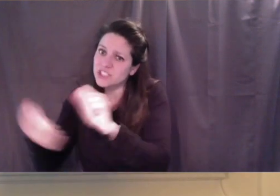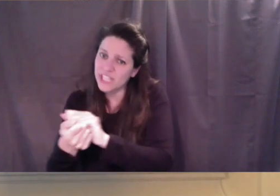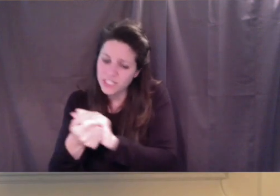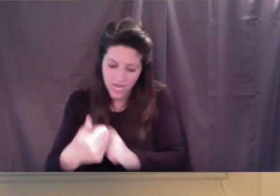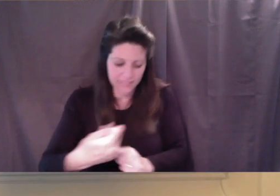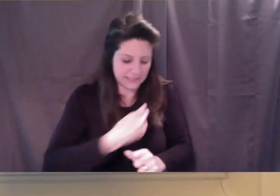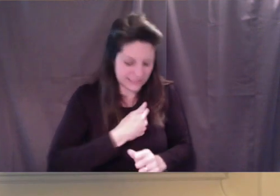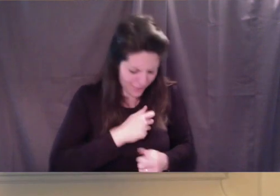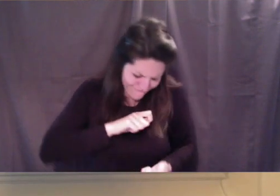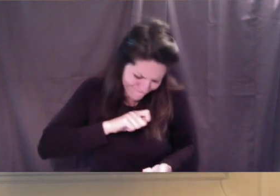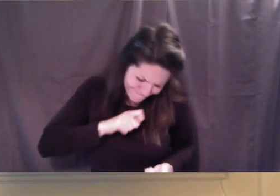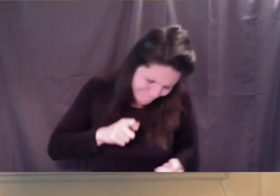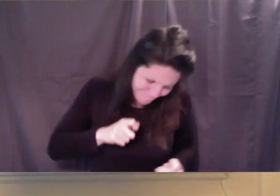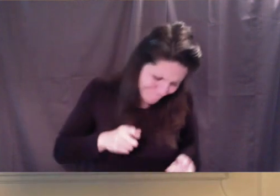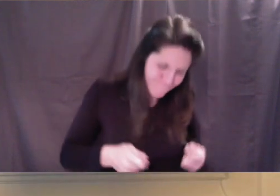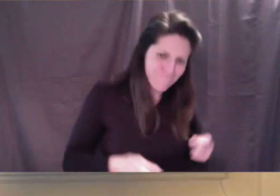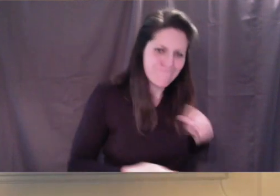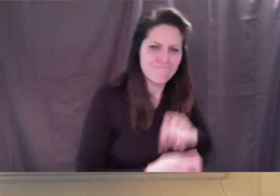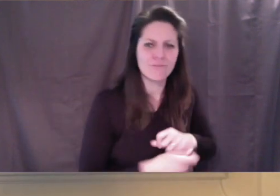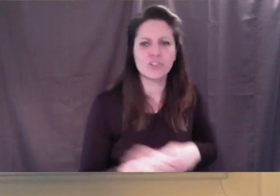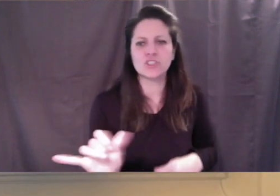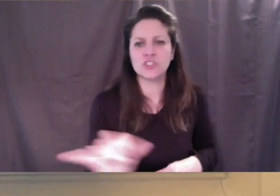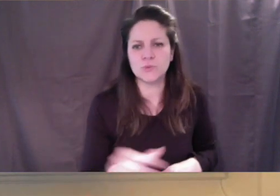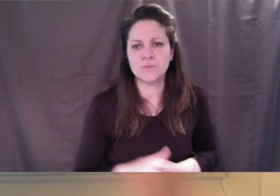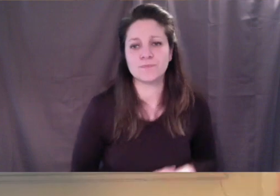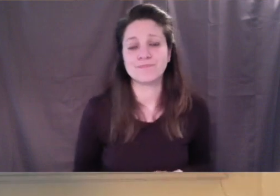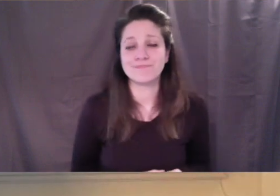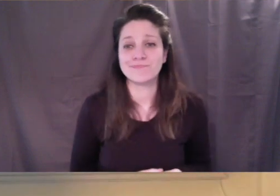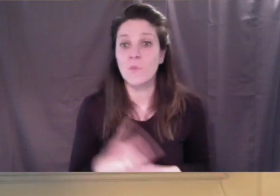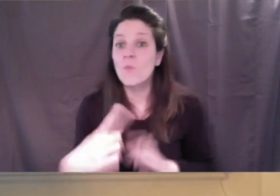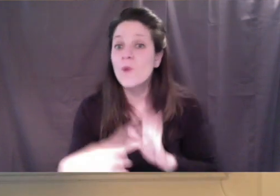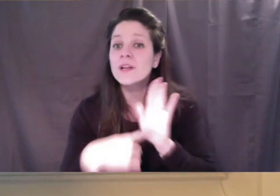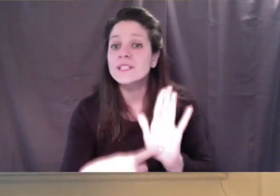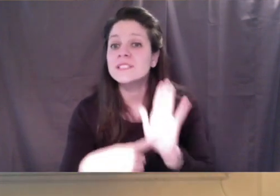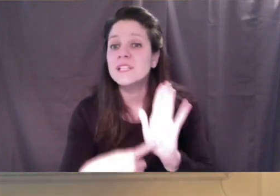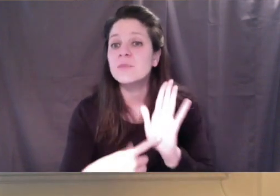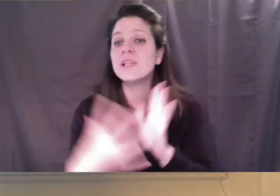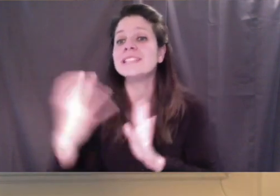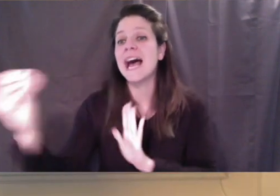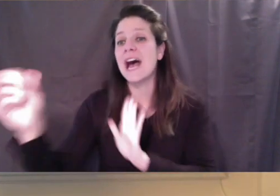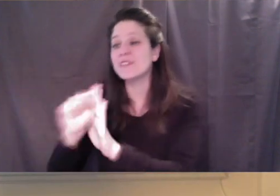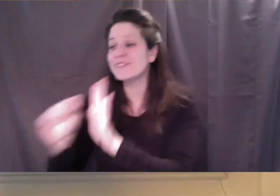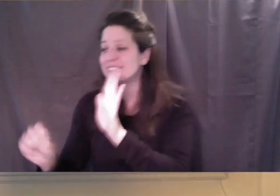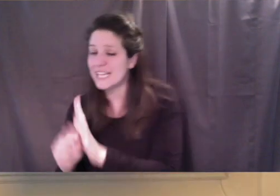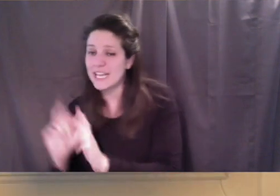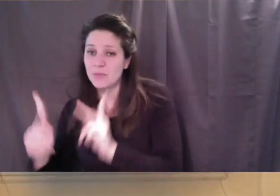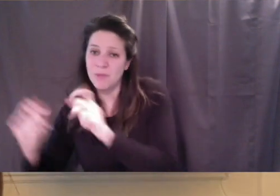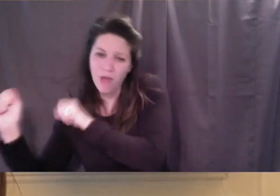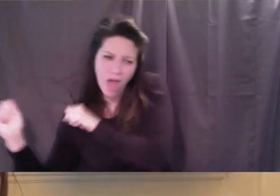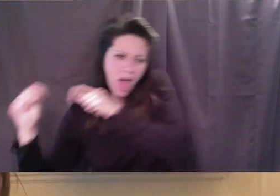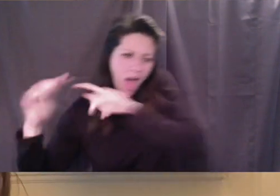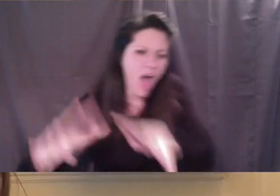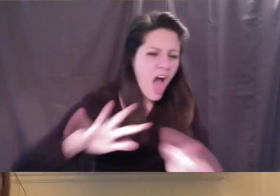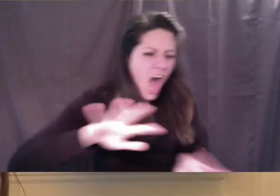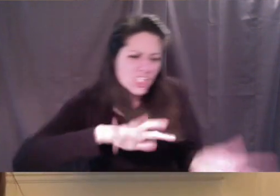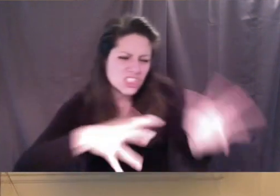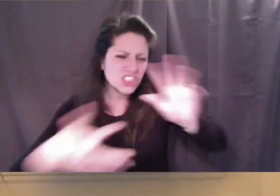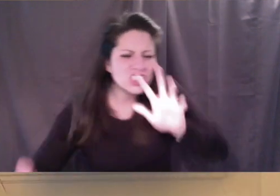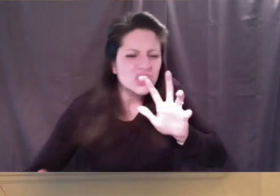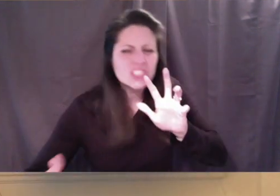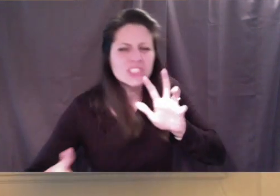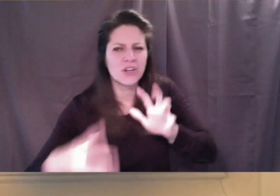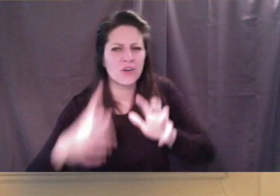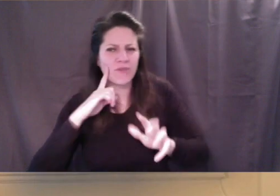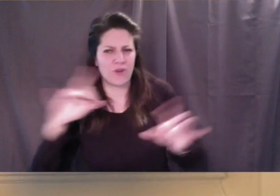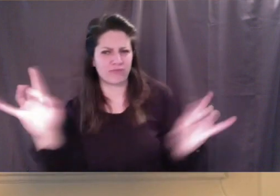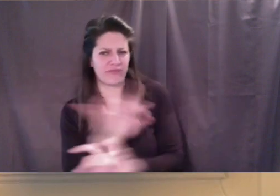well. I mean, case in point, a lot of people have talked about outside agitators coming to disrupt nonviolent protests and to foment